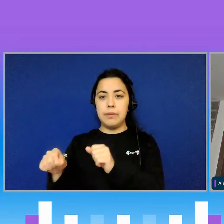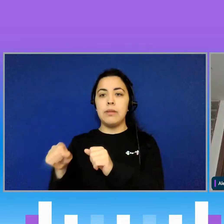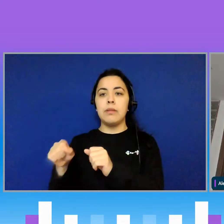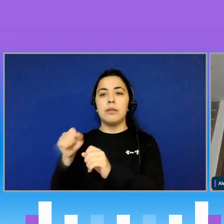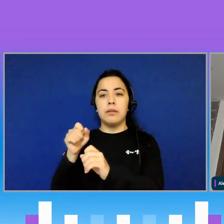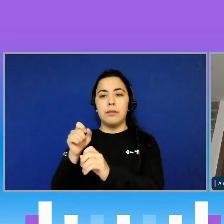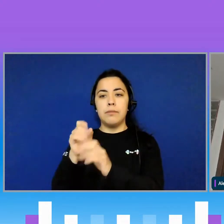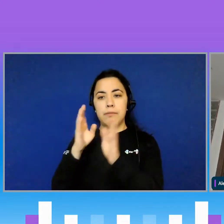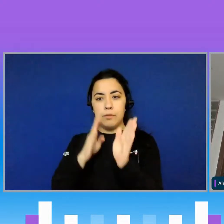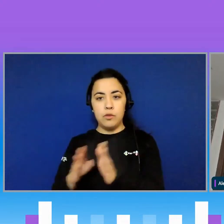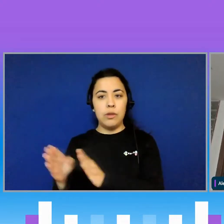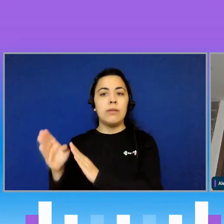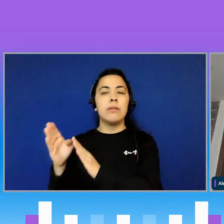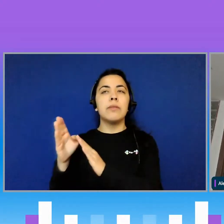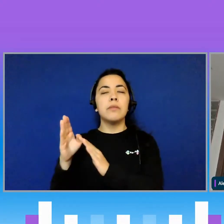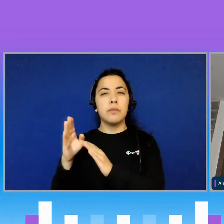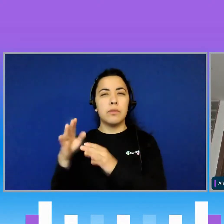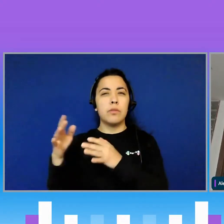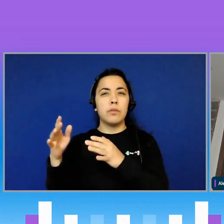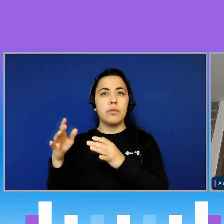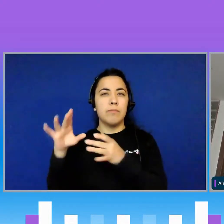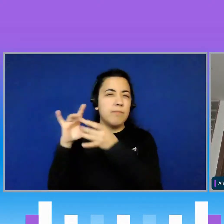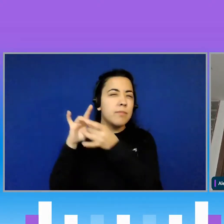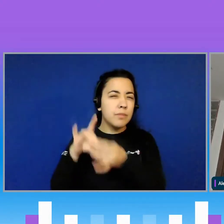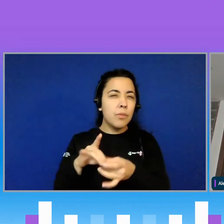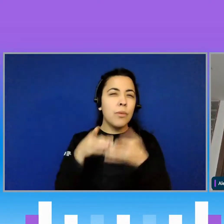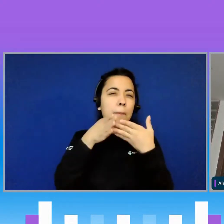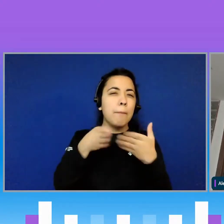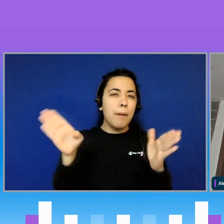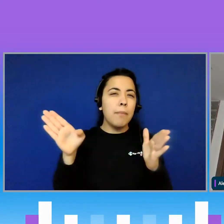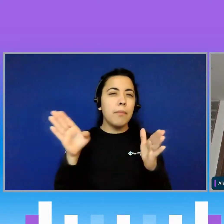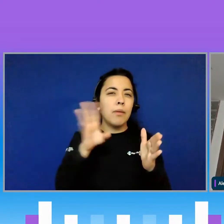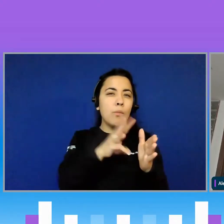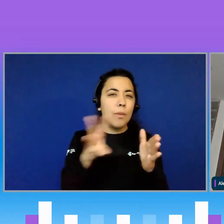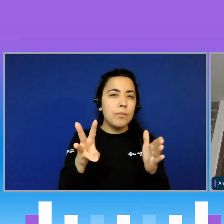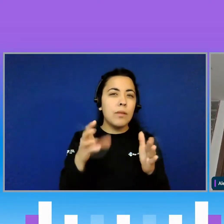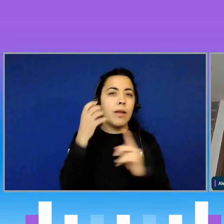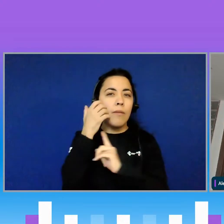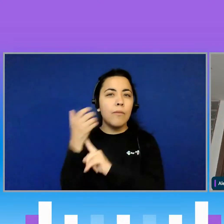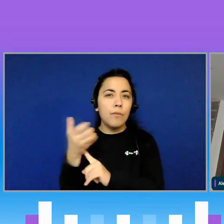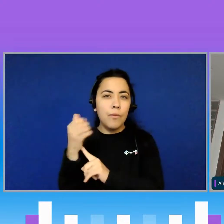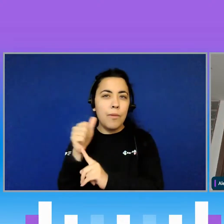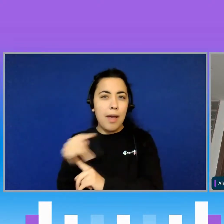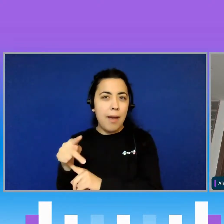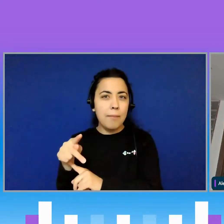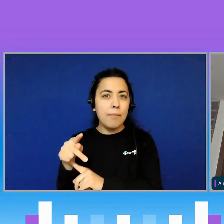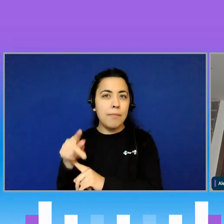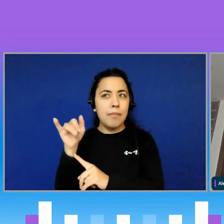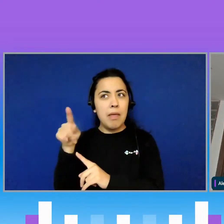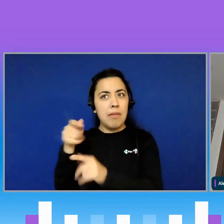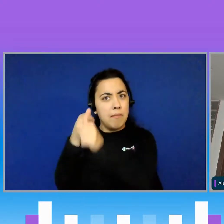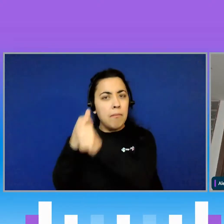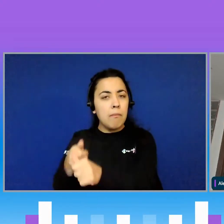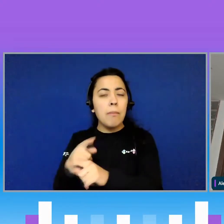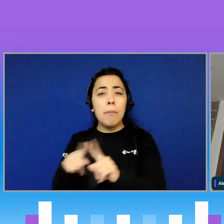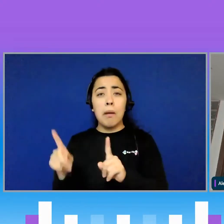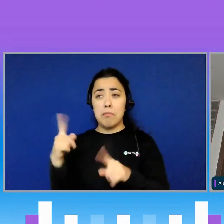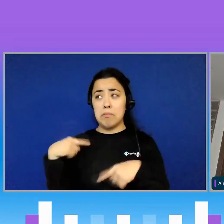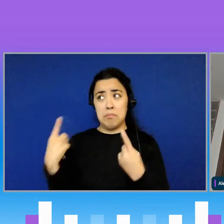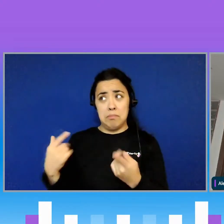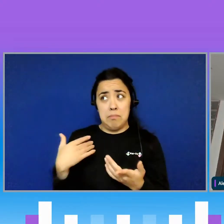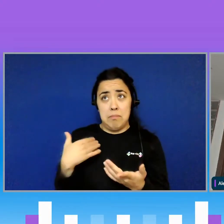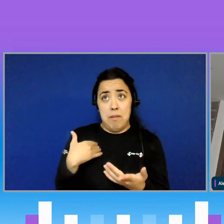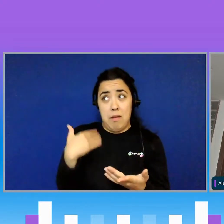concerning the public sector websites and mobile applications. As far as I know,